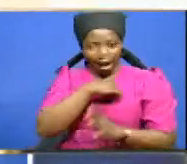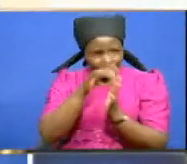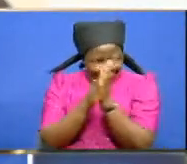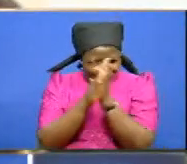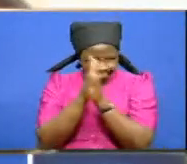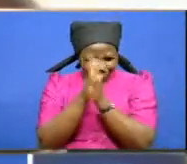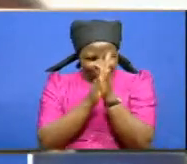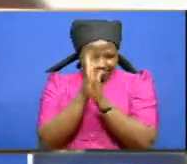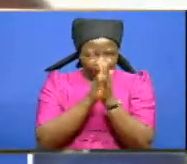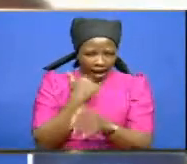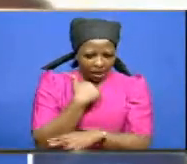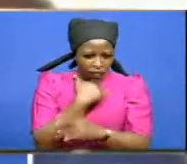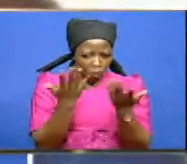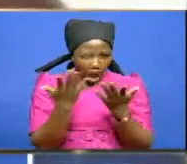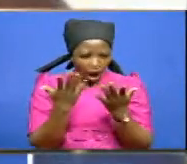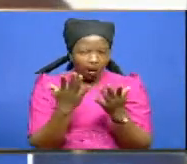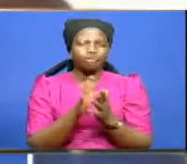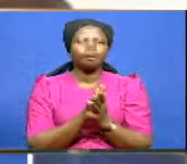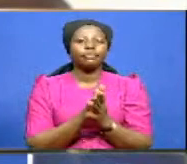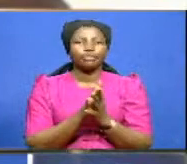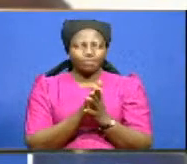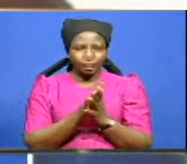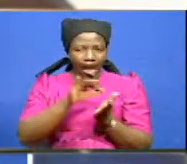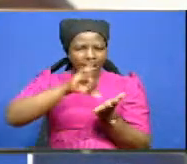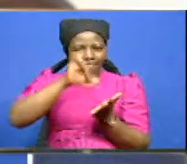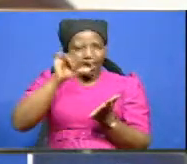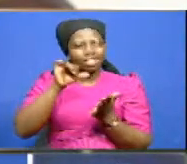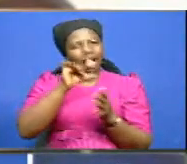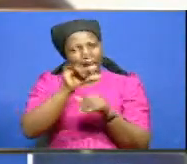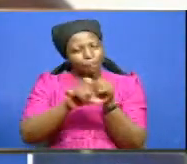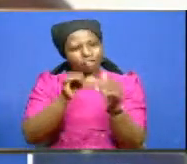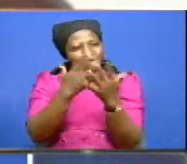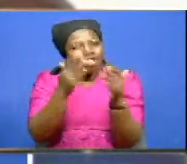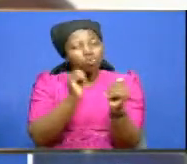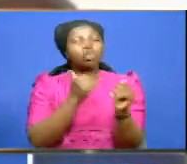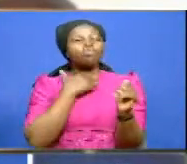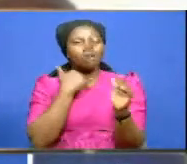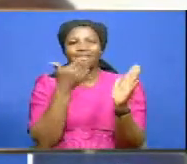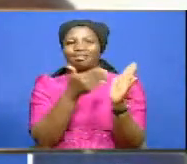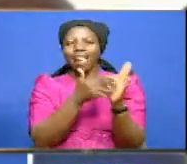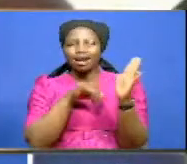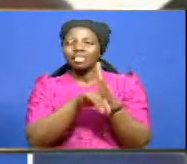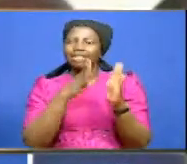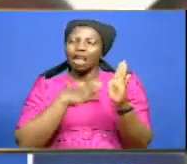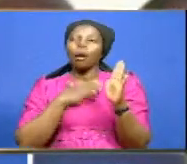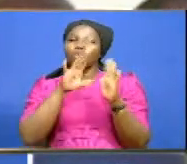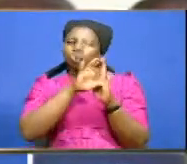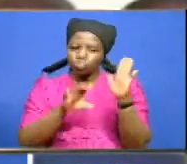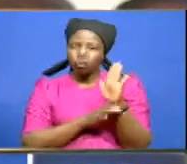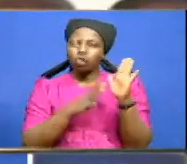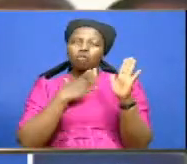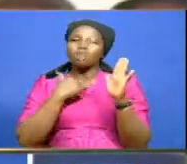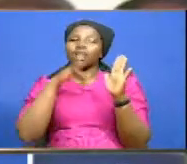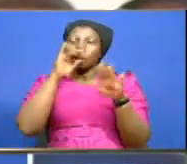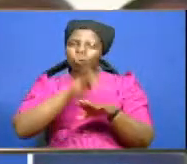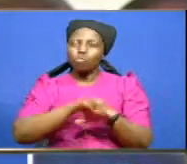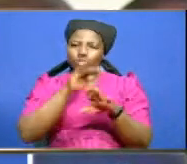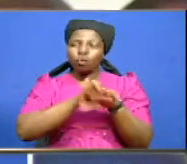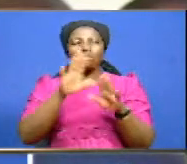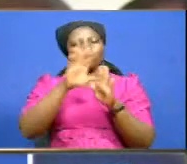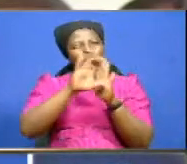interested in the merit of the good we want in our constitution. We want a good